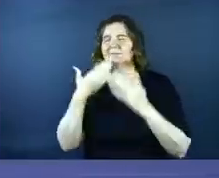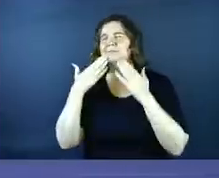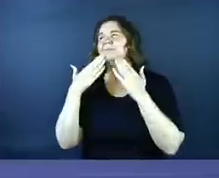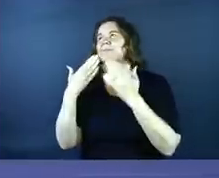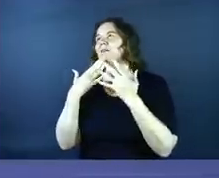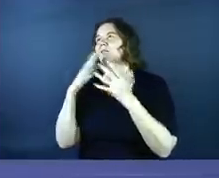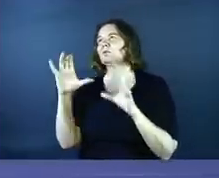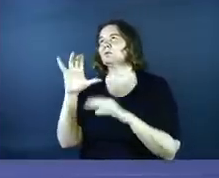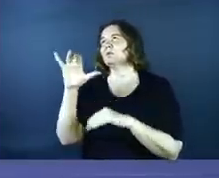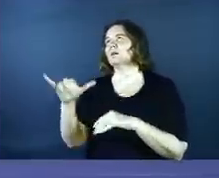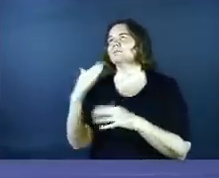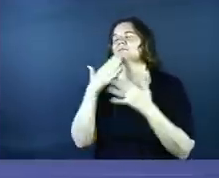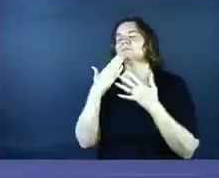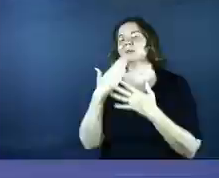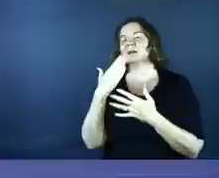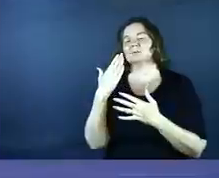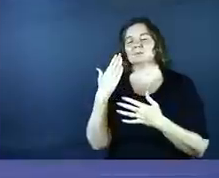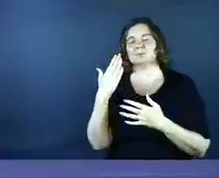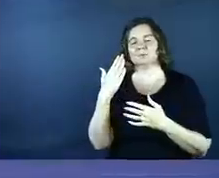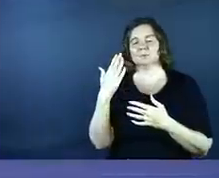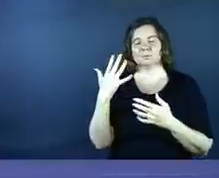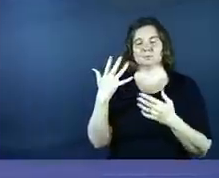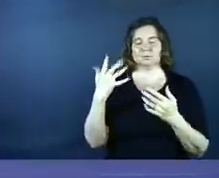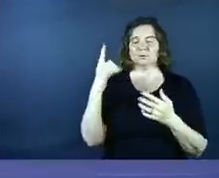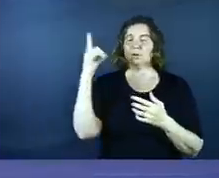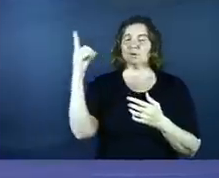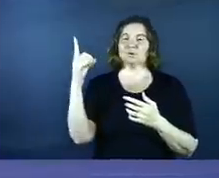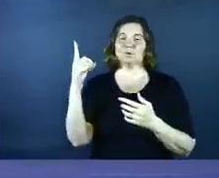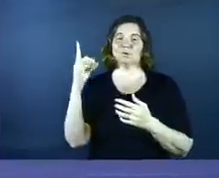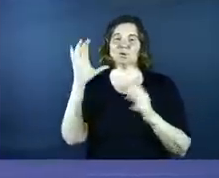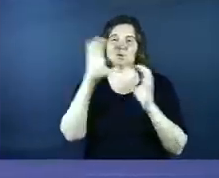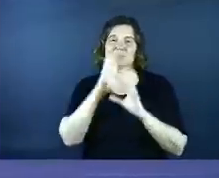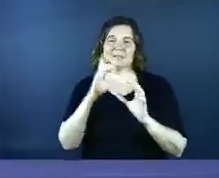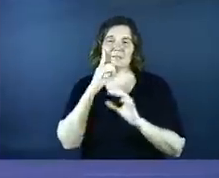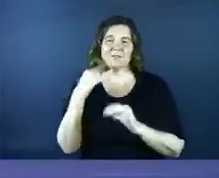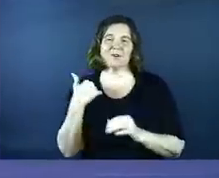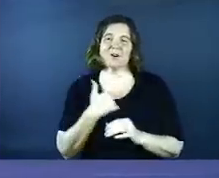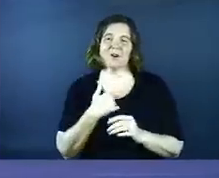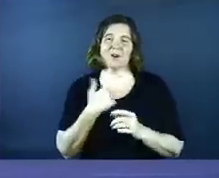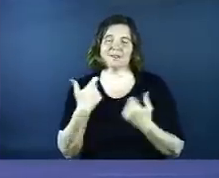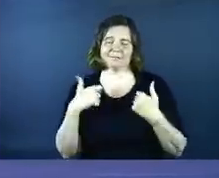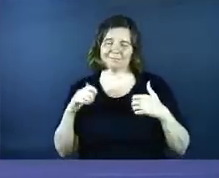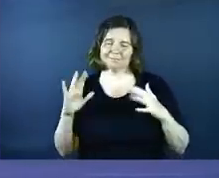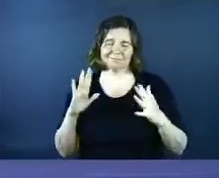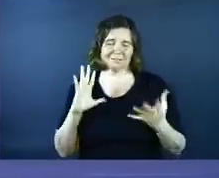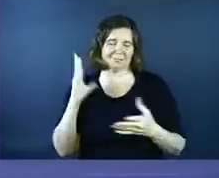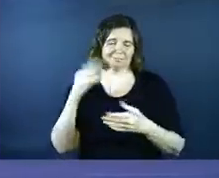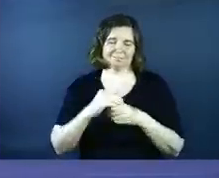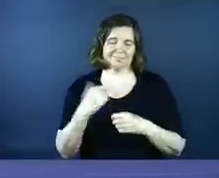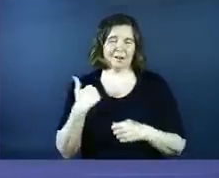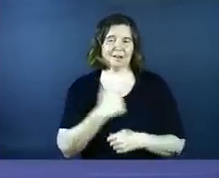do. God, I'm so grateful that you seek us out and you give yourself to us.